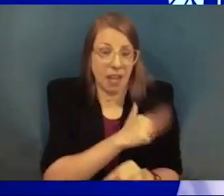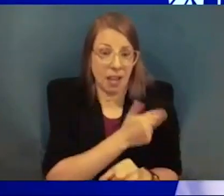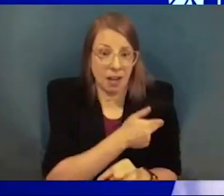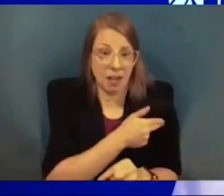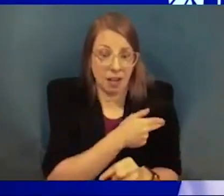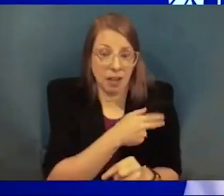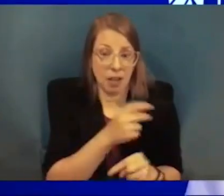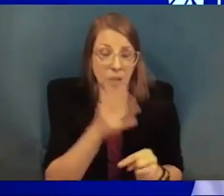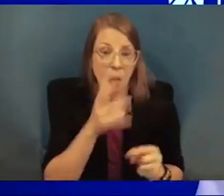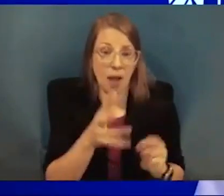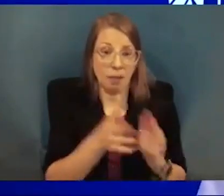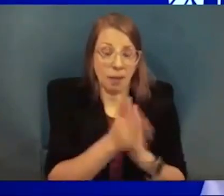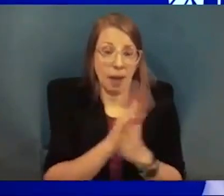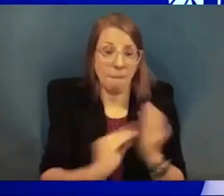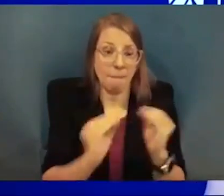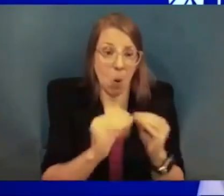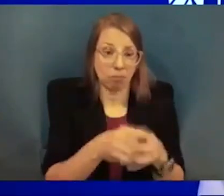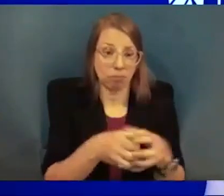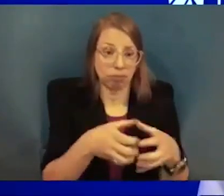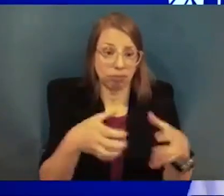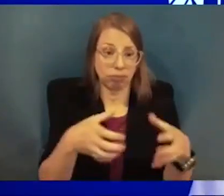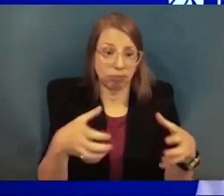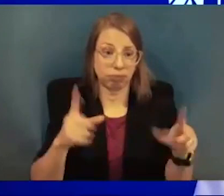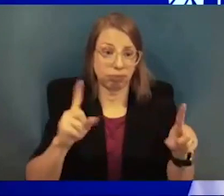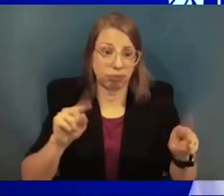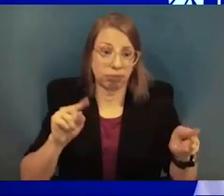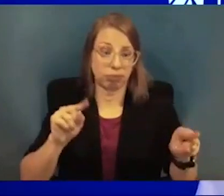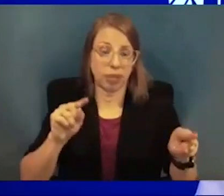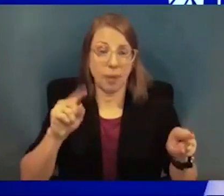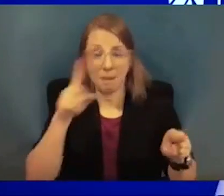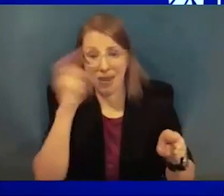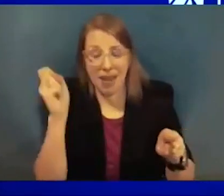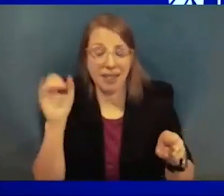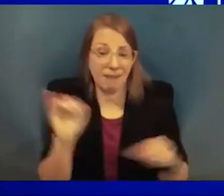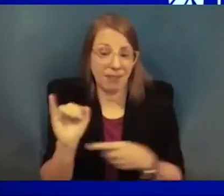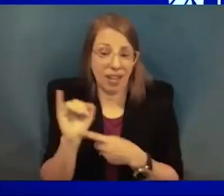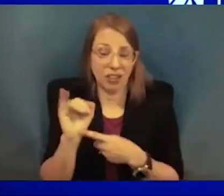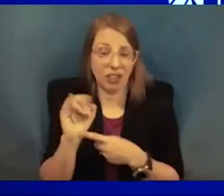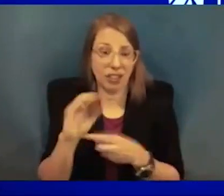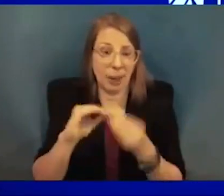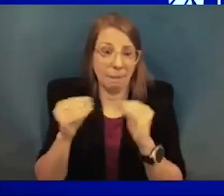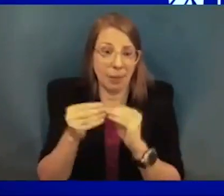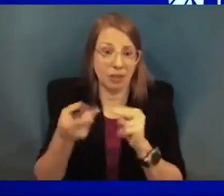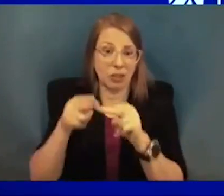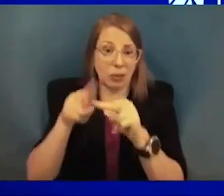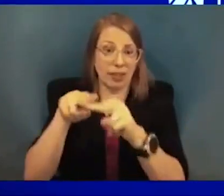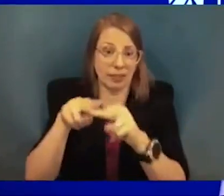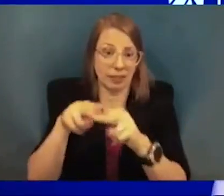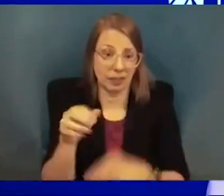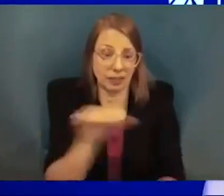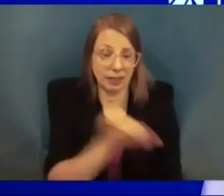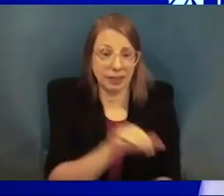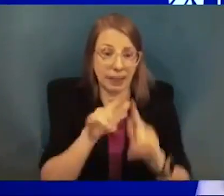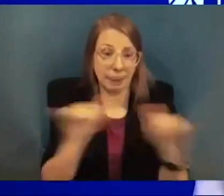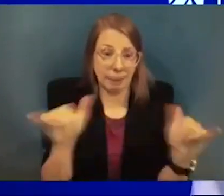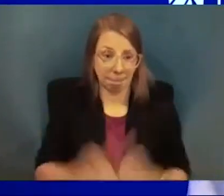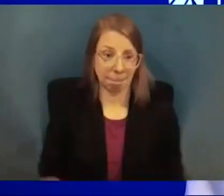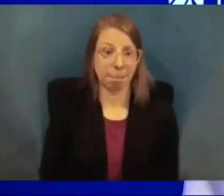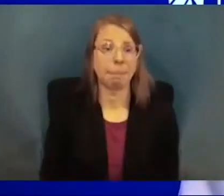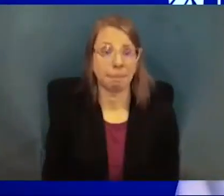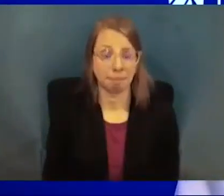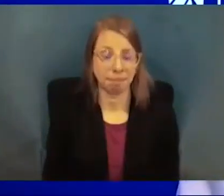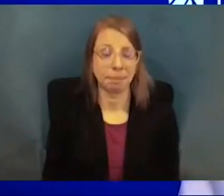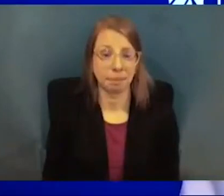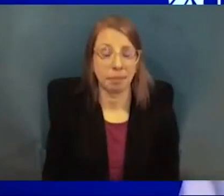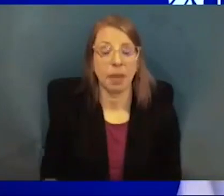more as well by just the pure numbers of infections. So I think seeing these patients with vaccination coming to the